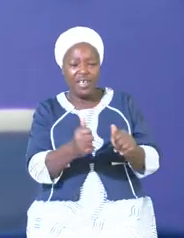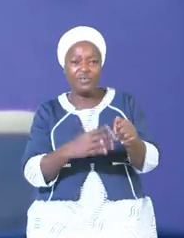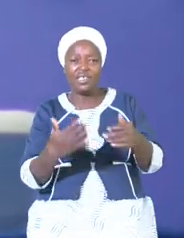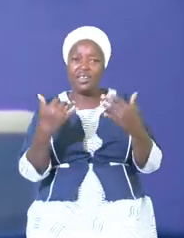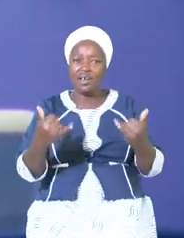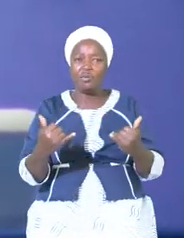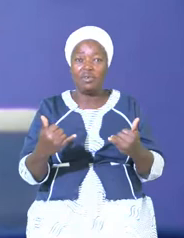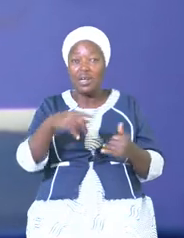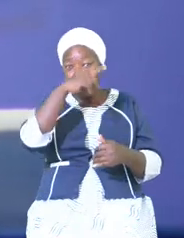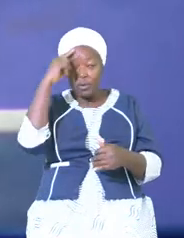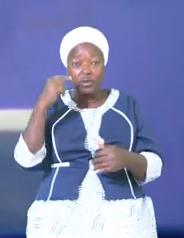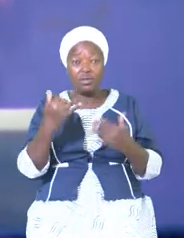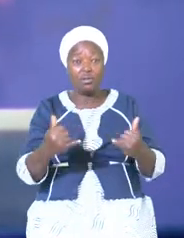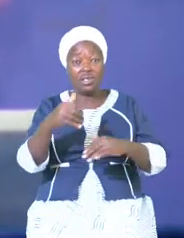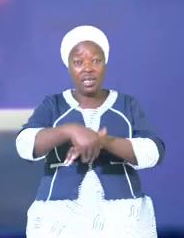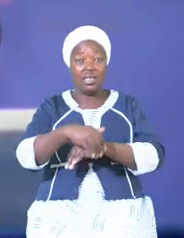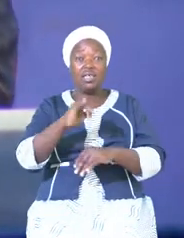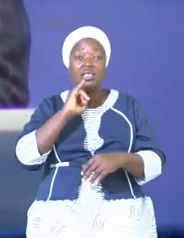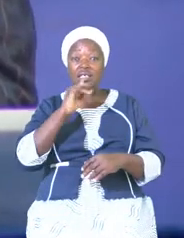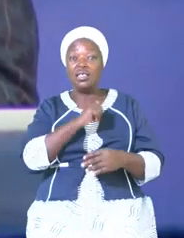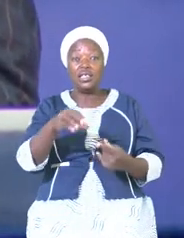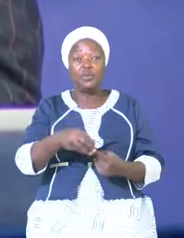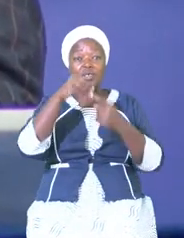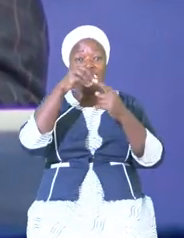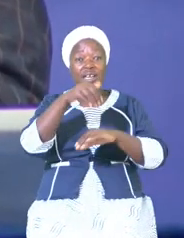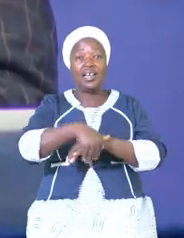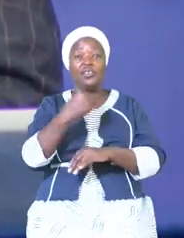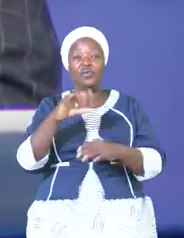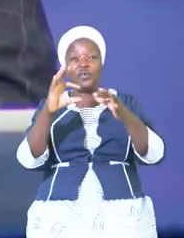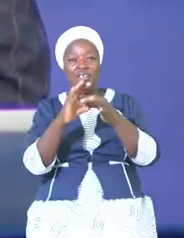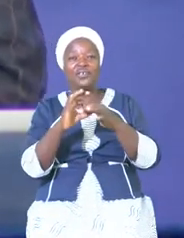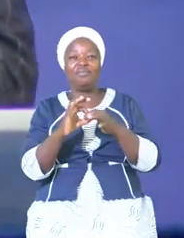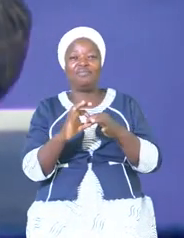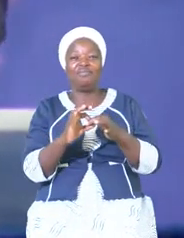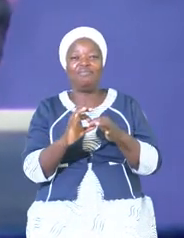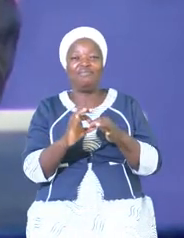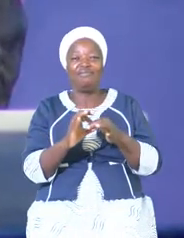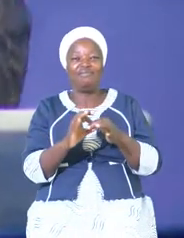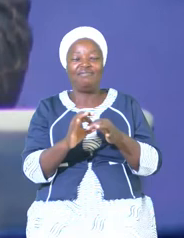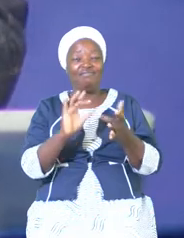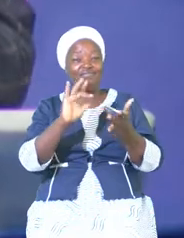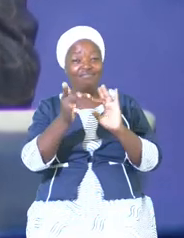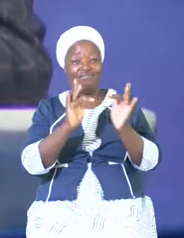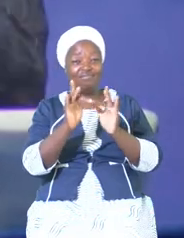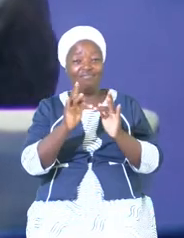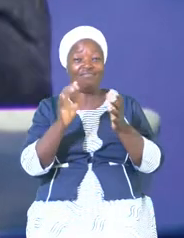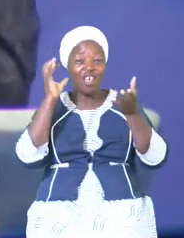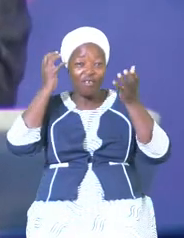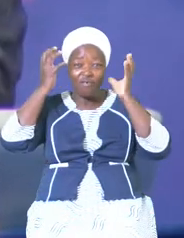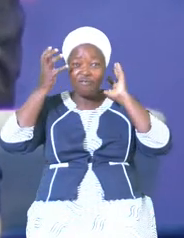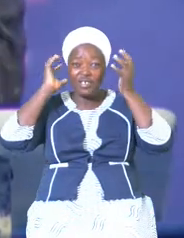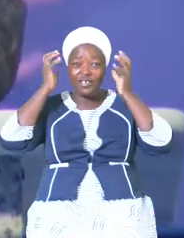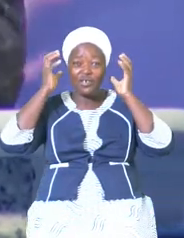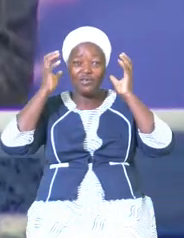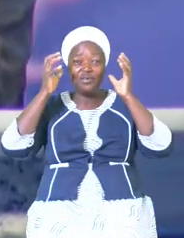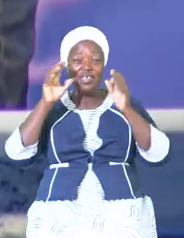Because tonight is a special night of connection. Online, radio, television,